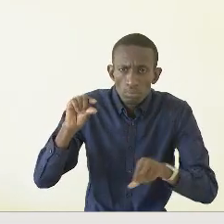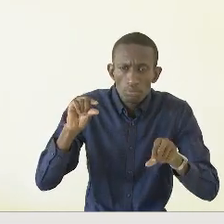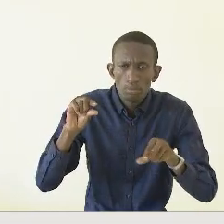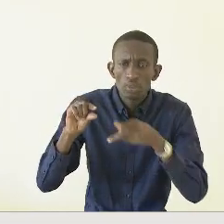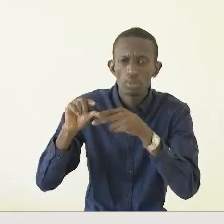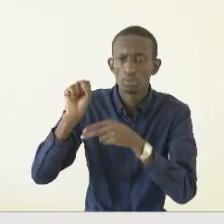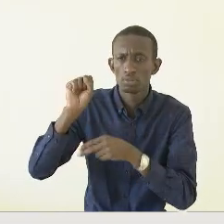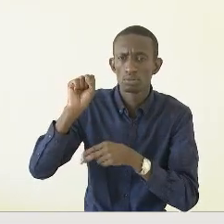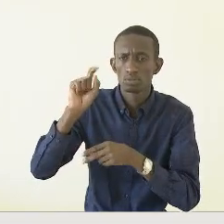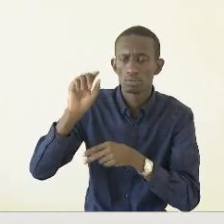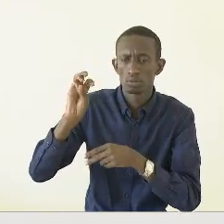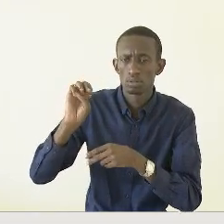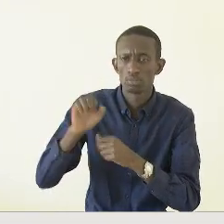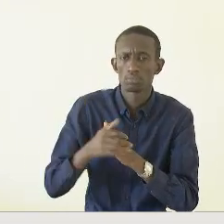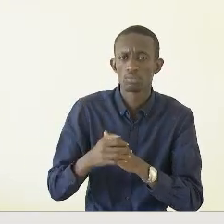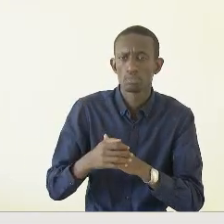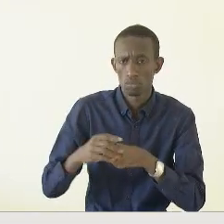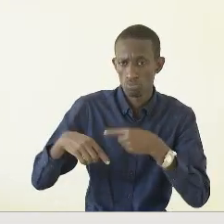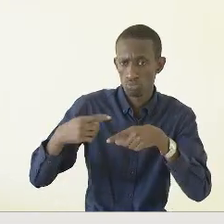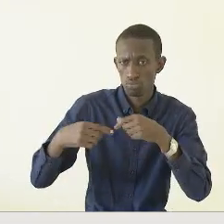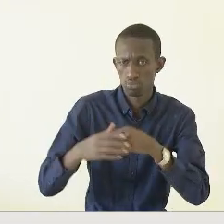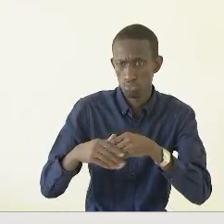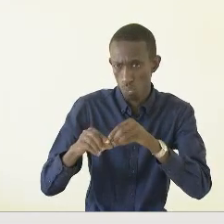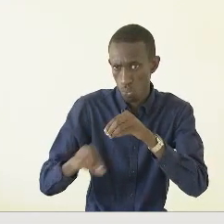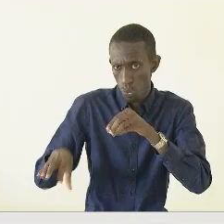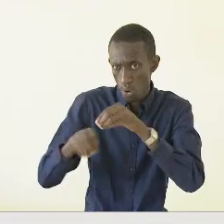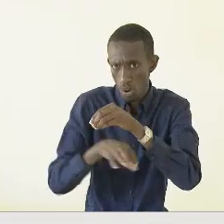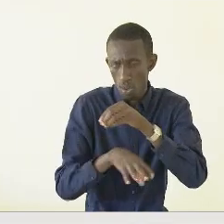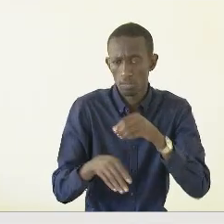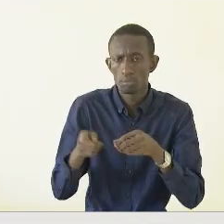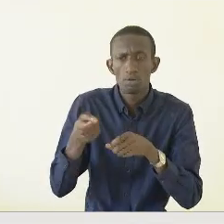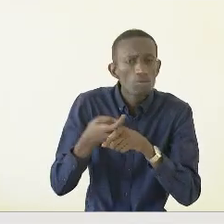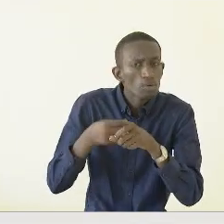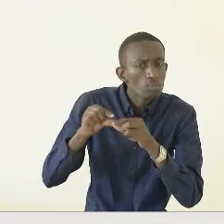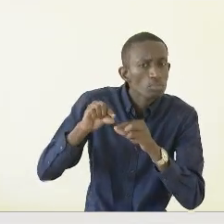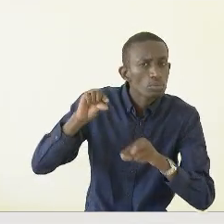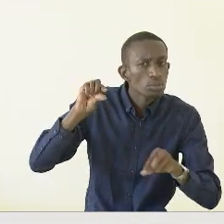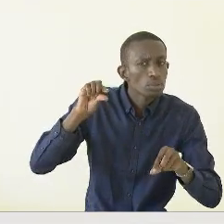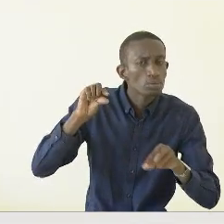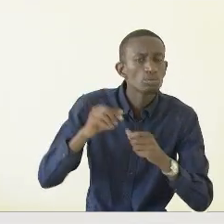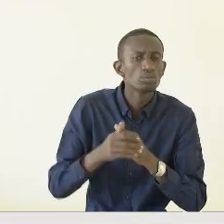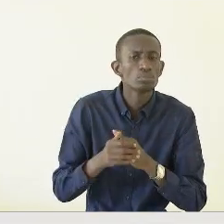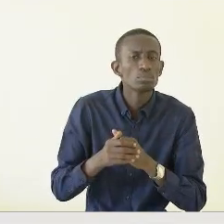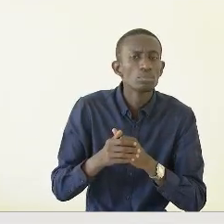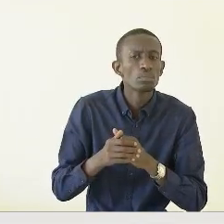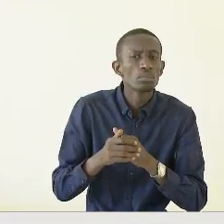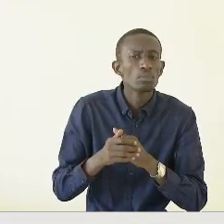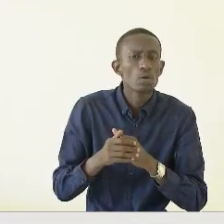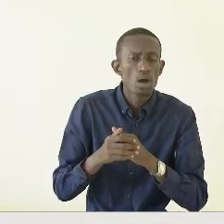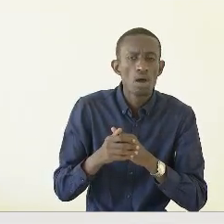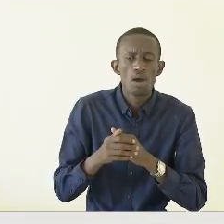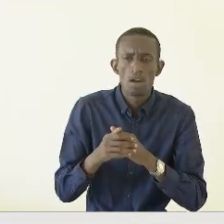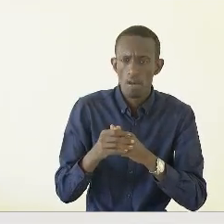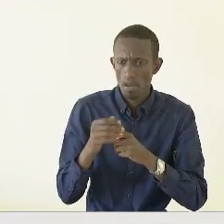is the continuation of the root system. And from the stem, of course, that's where flowers are